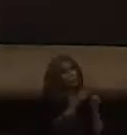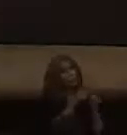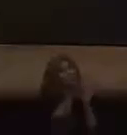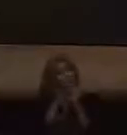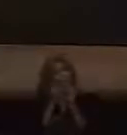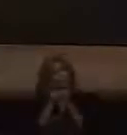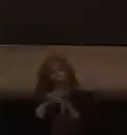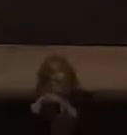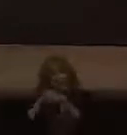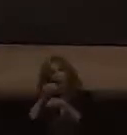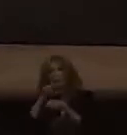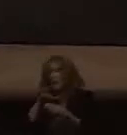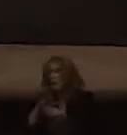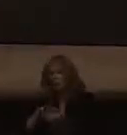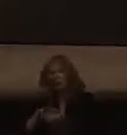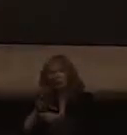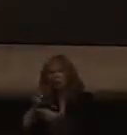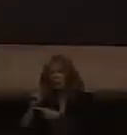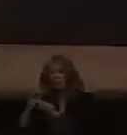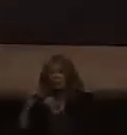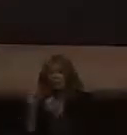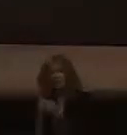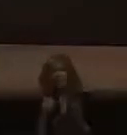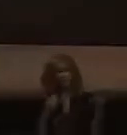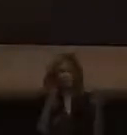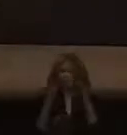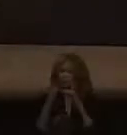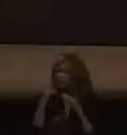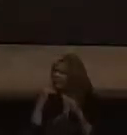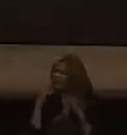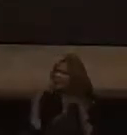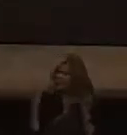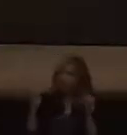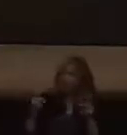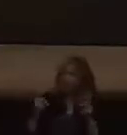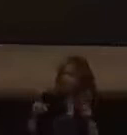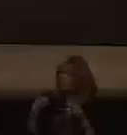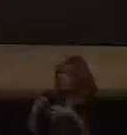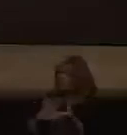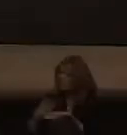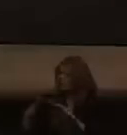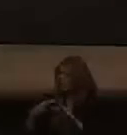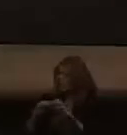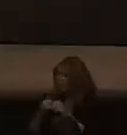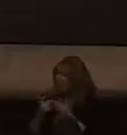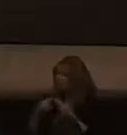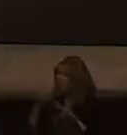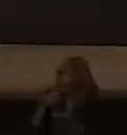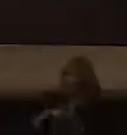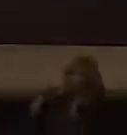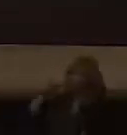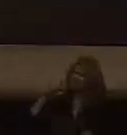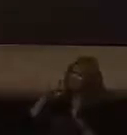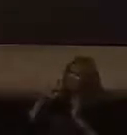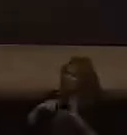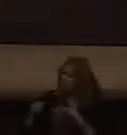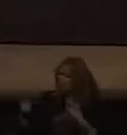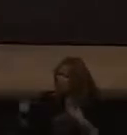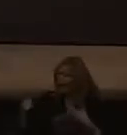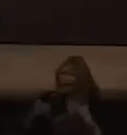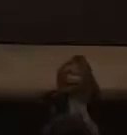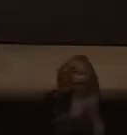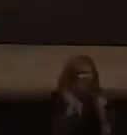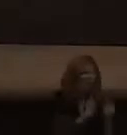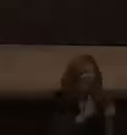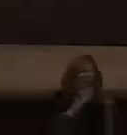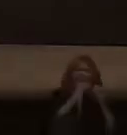see what opportunities there are for partnerships to generate added exposure and to capitalize on their platform and their